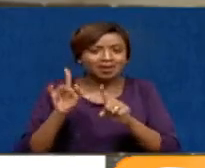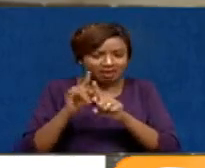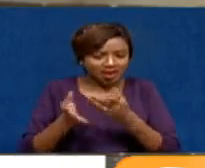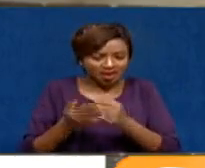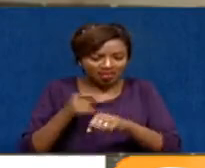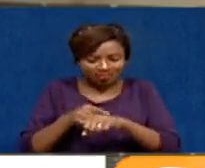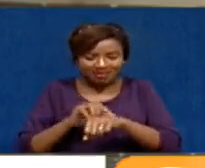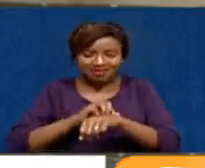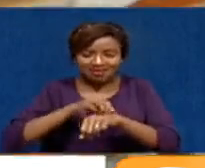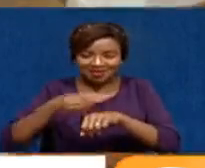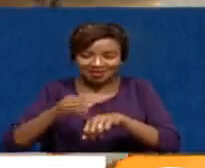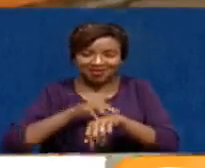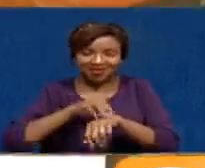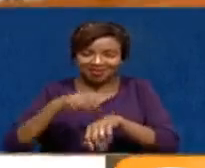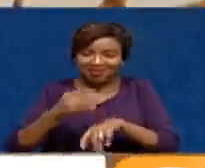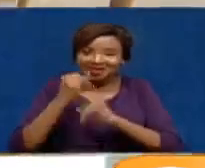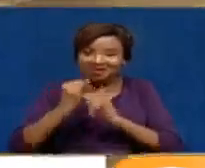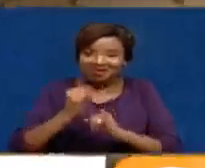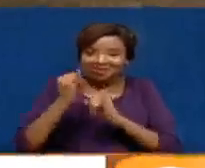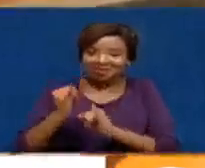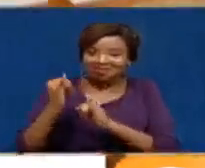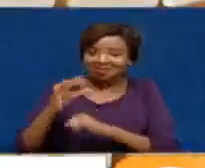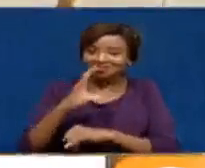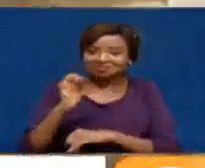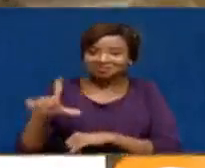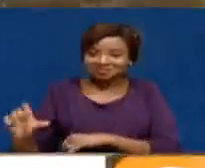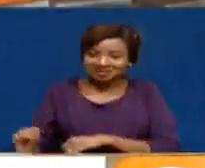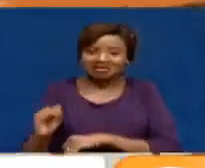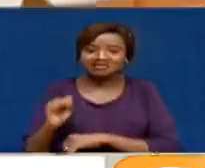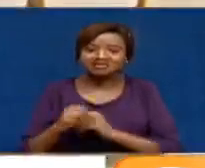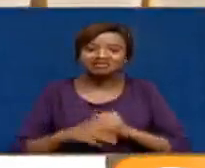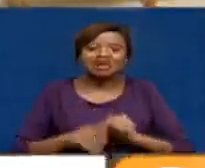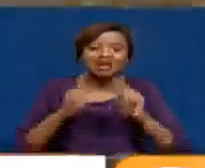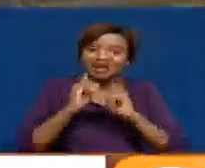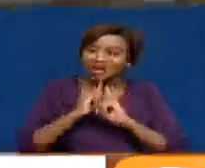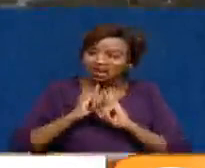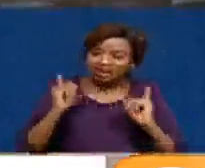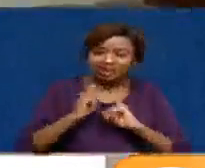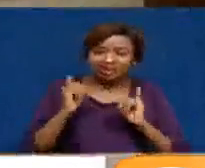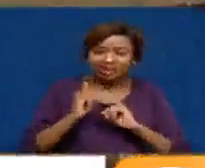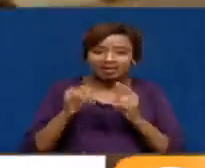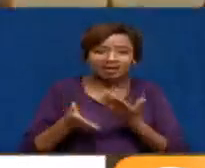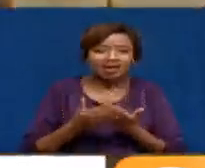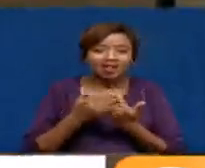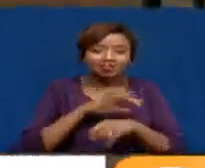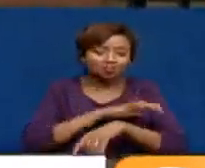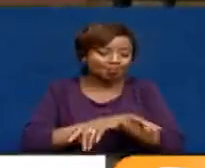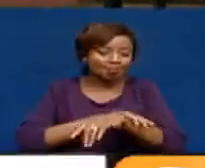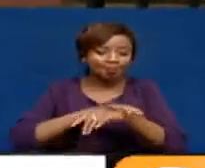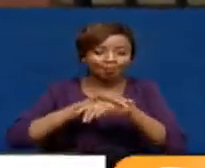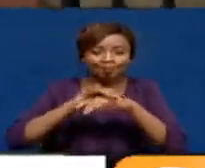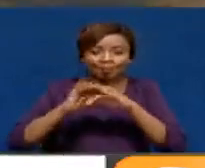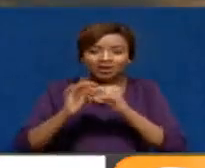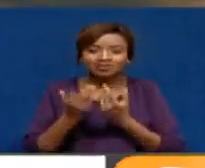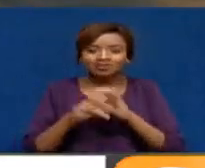grow new skin cells. This soap is able to cleanse the skin without irritating it and actually keep the skin moisturized.